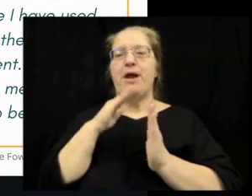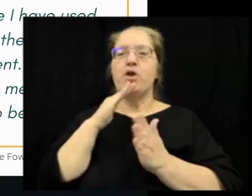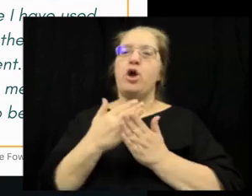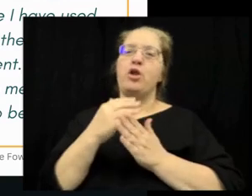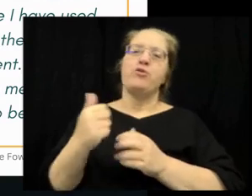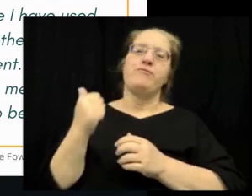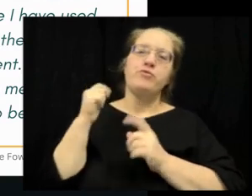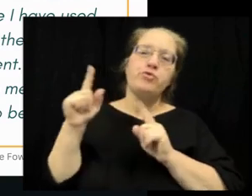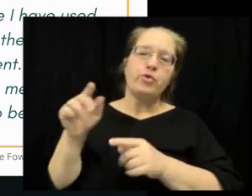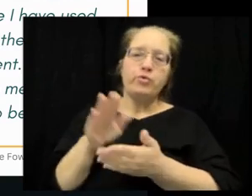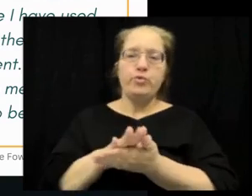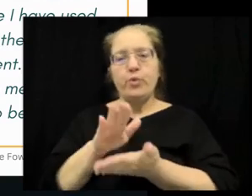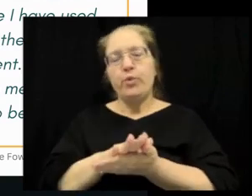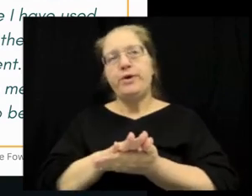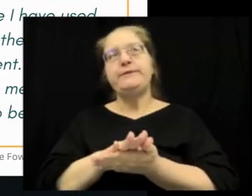school,